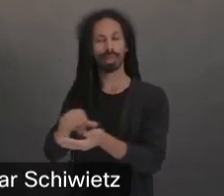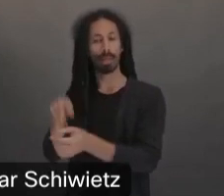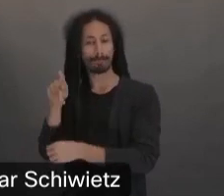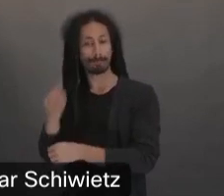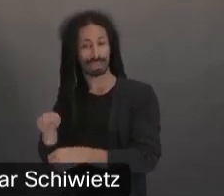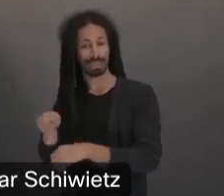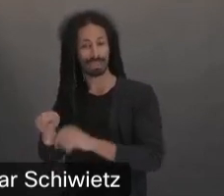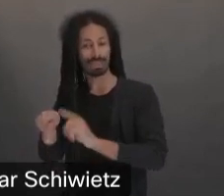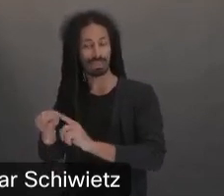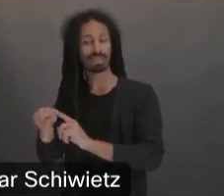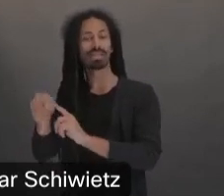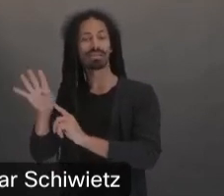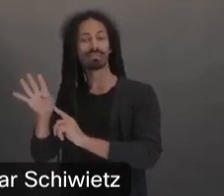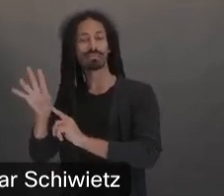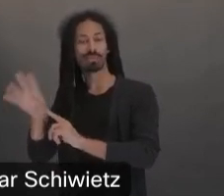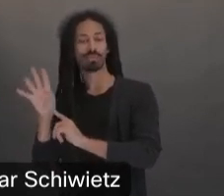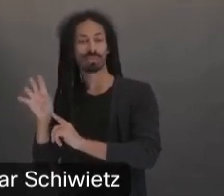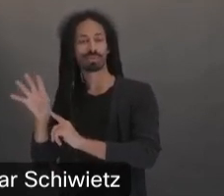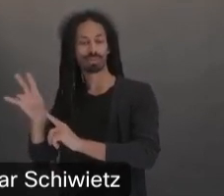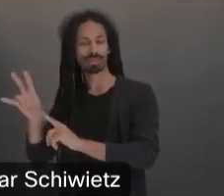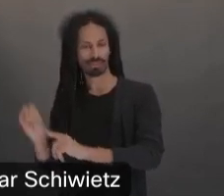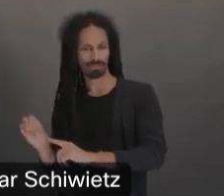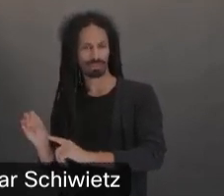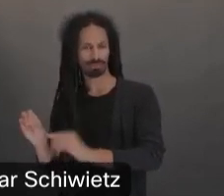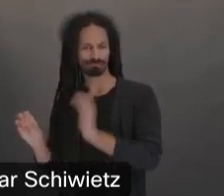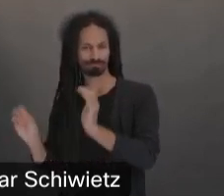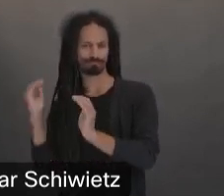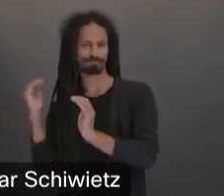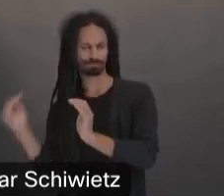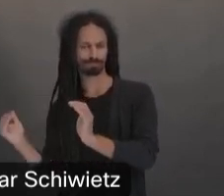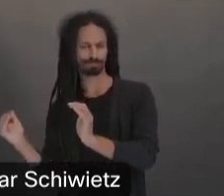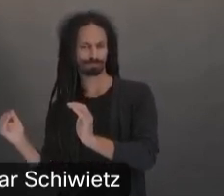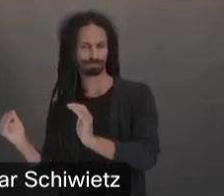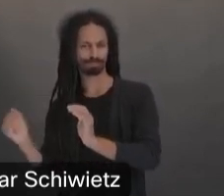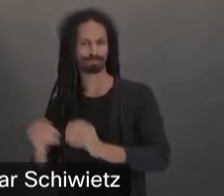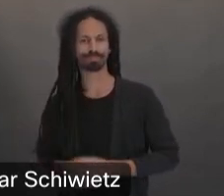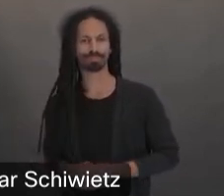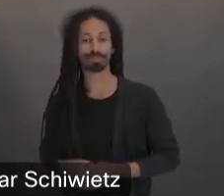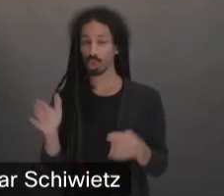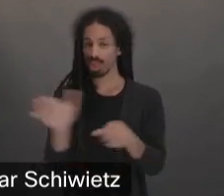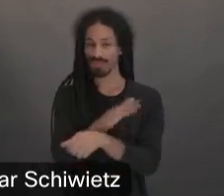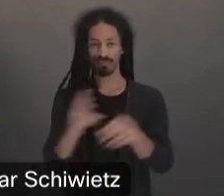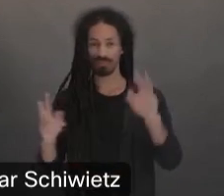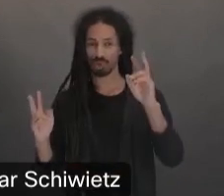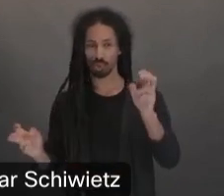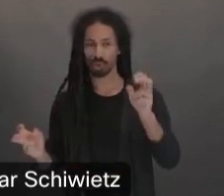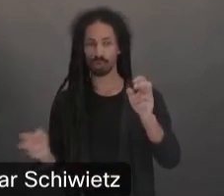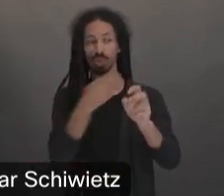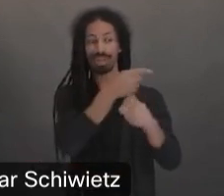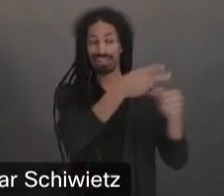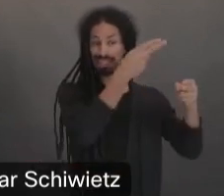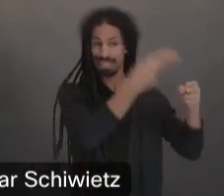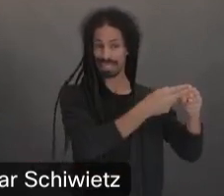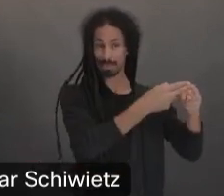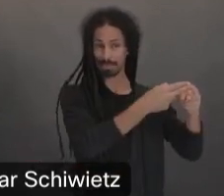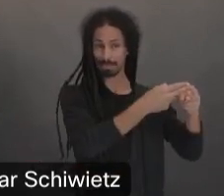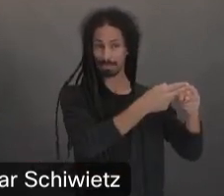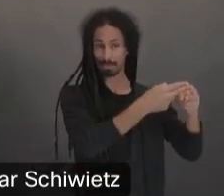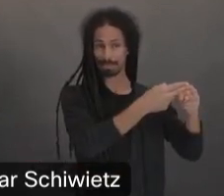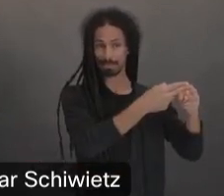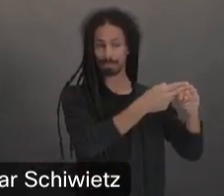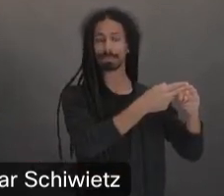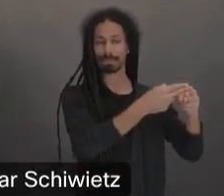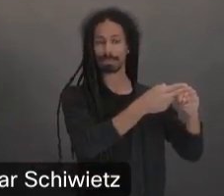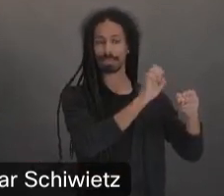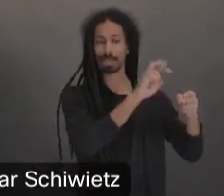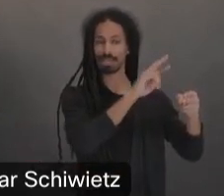470 in parentheses. So for quote, we had the author in narrative in the actual